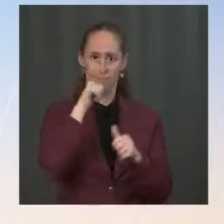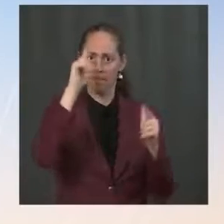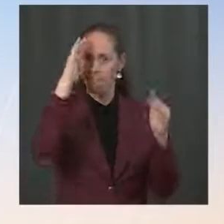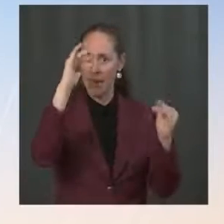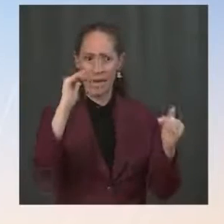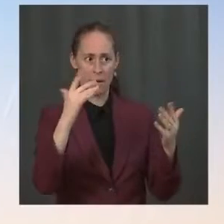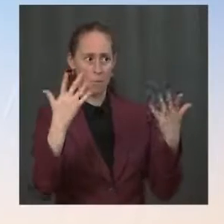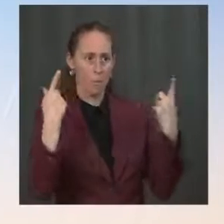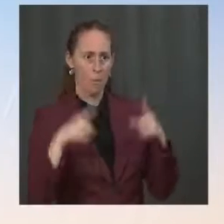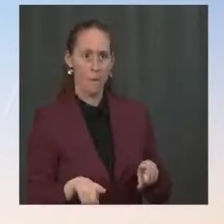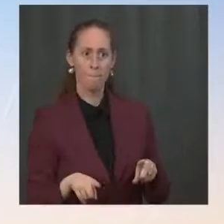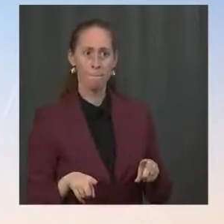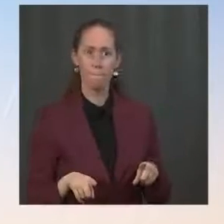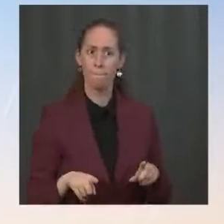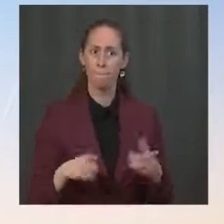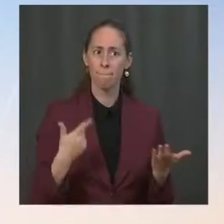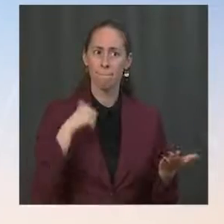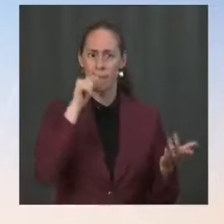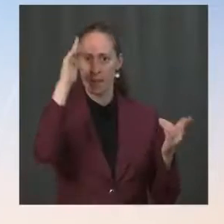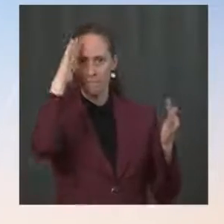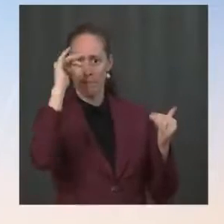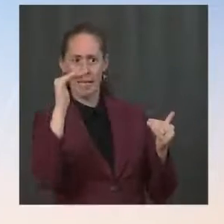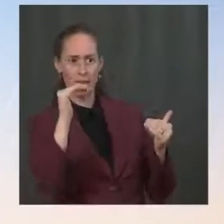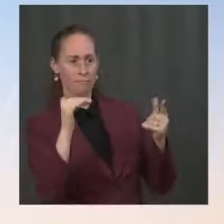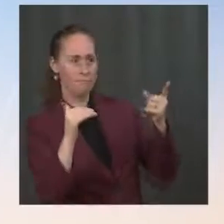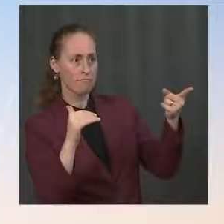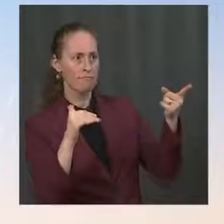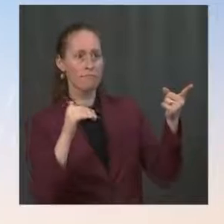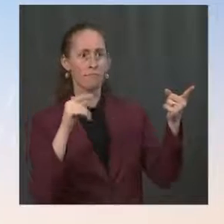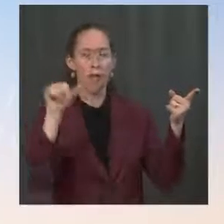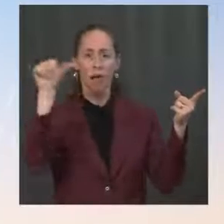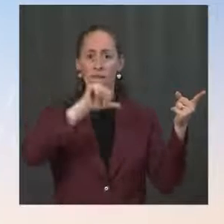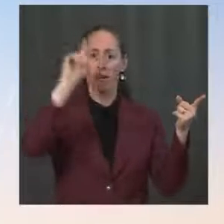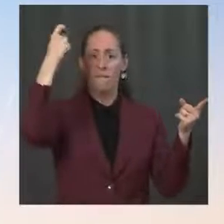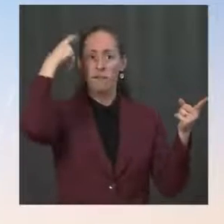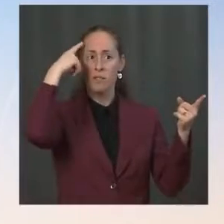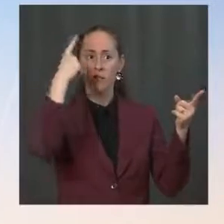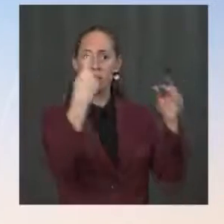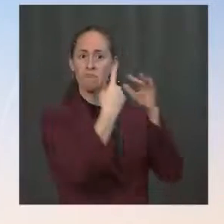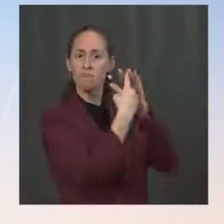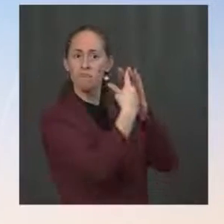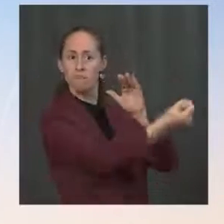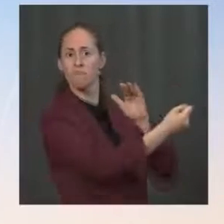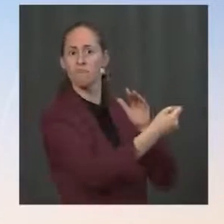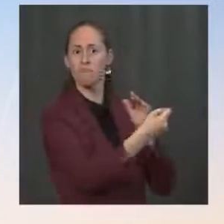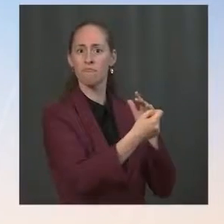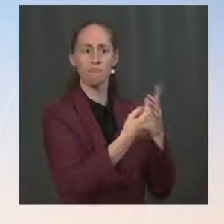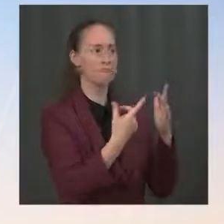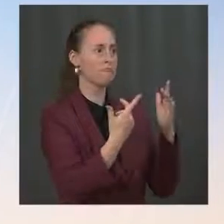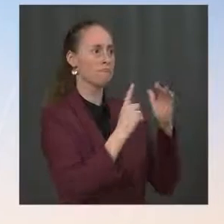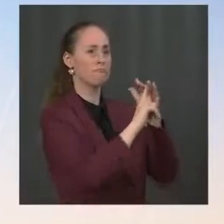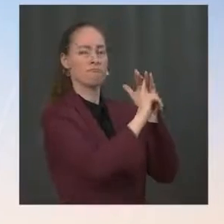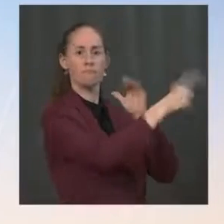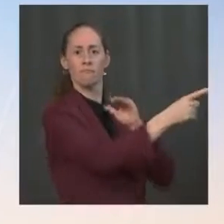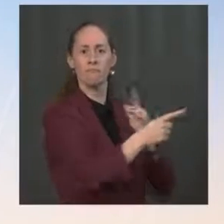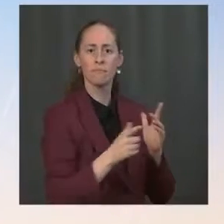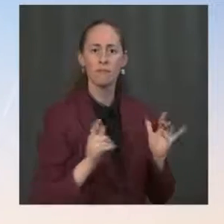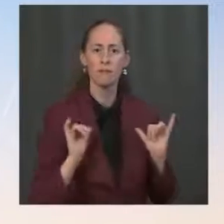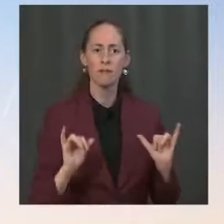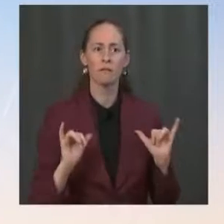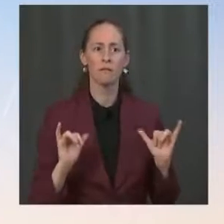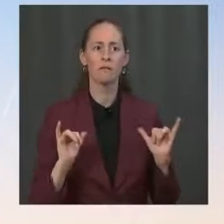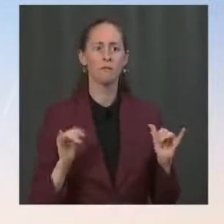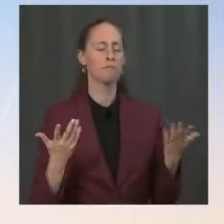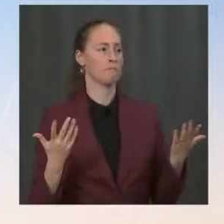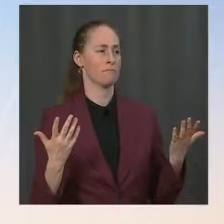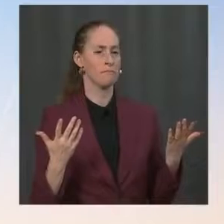leadership, the Afghan government, would leave in the manner, or would topple in the manner and the timeline that they did, or that the